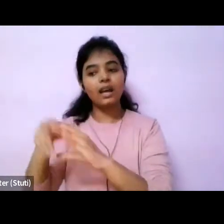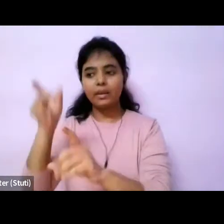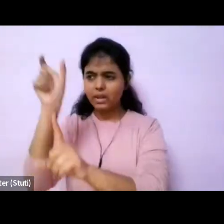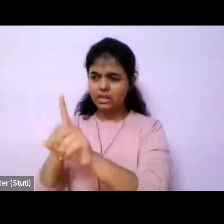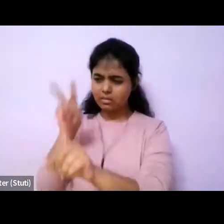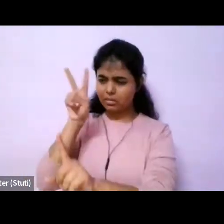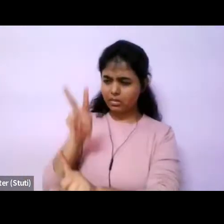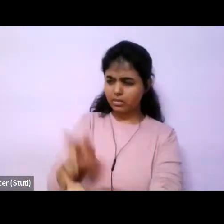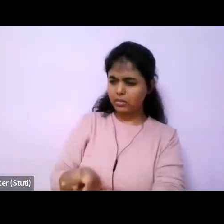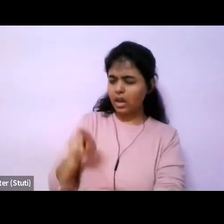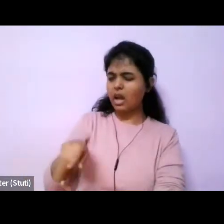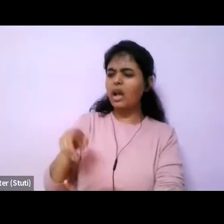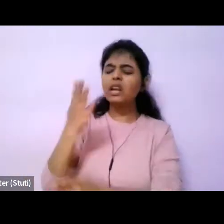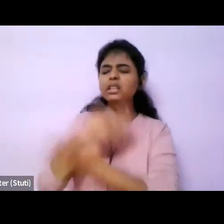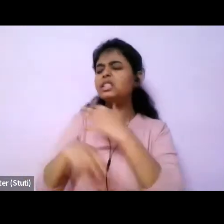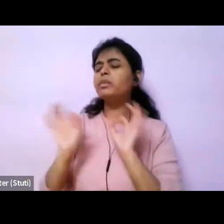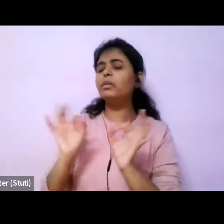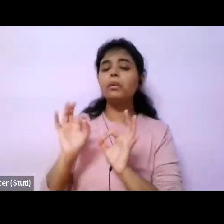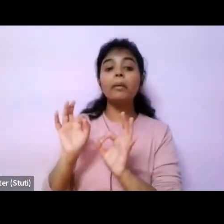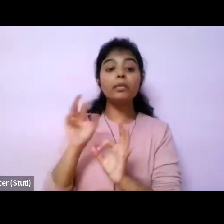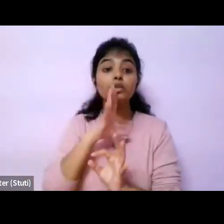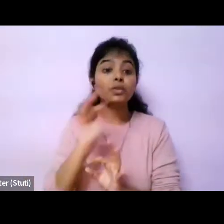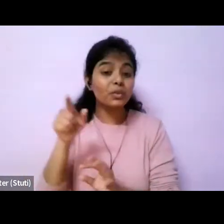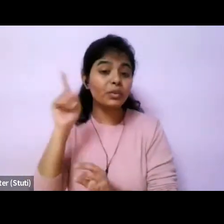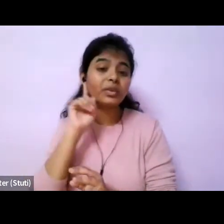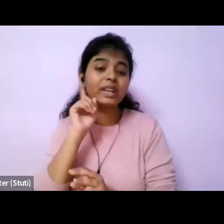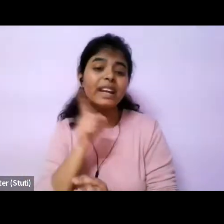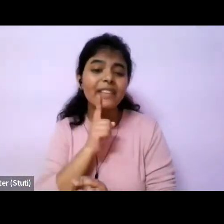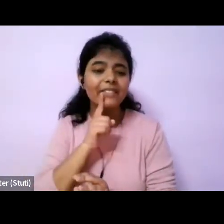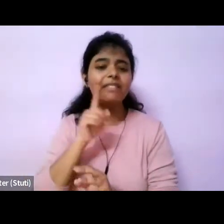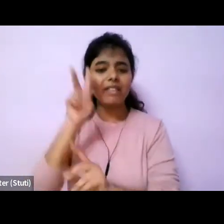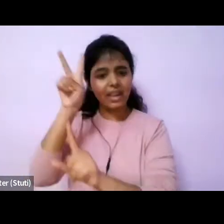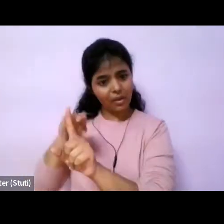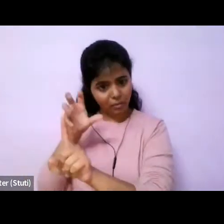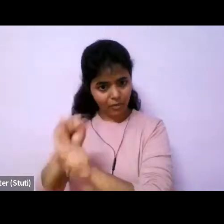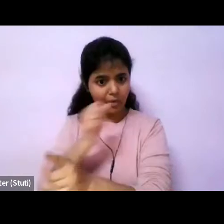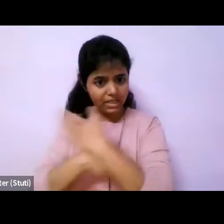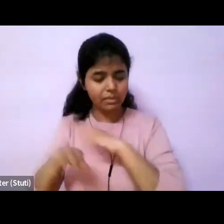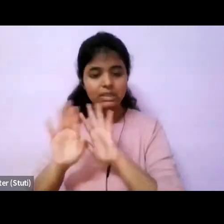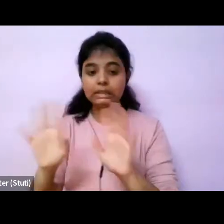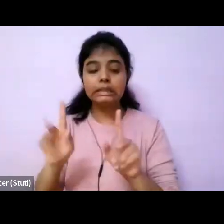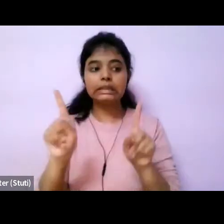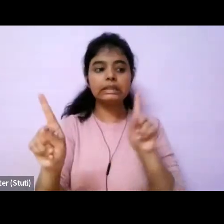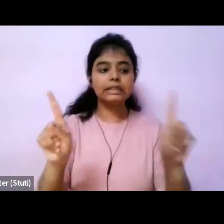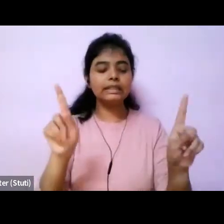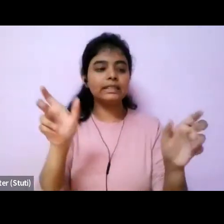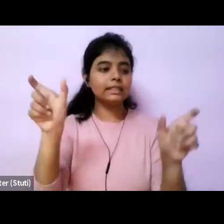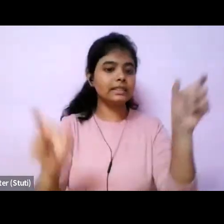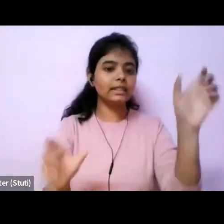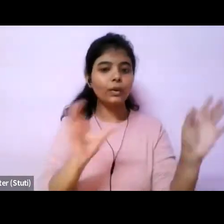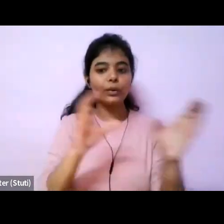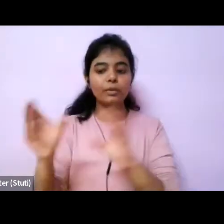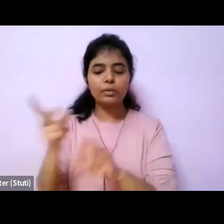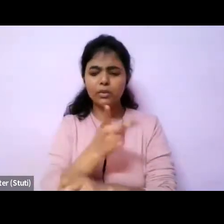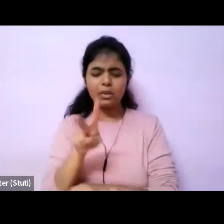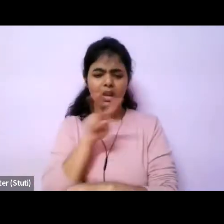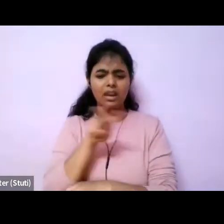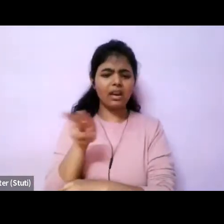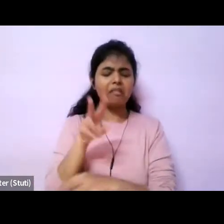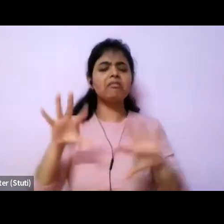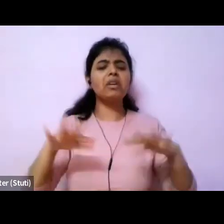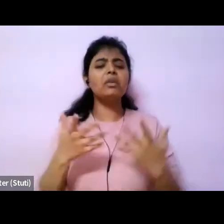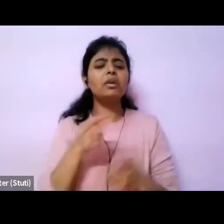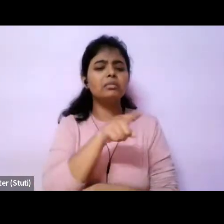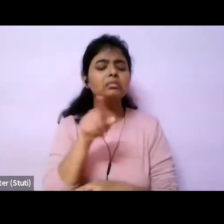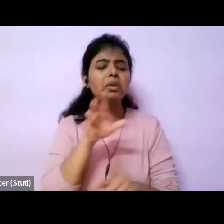deafness. Since deafness is a condition that leaves no mark on the body, as in the way many physical impairments do, ableist society